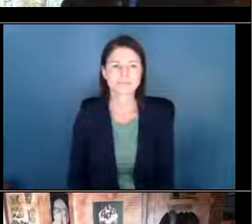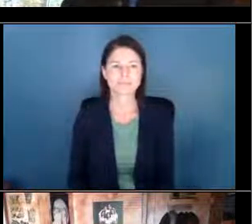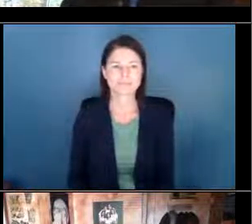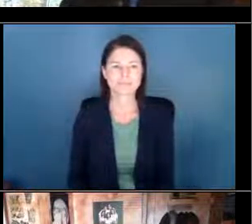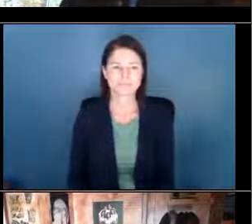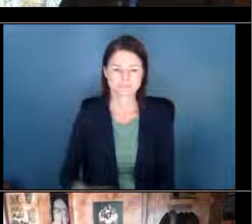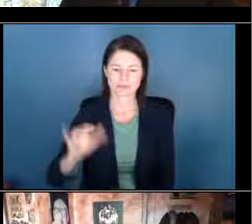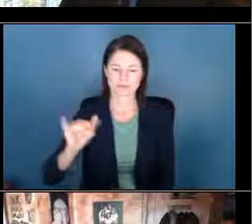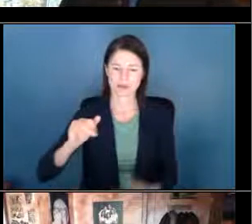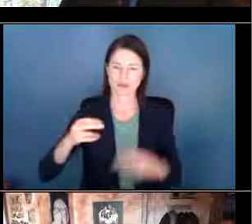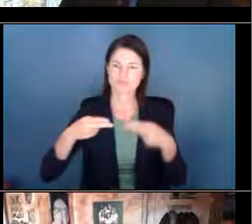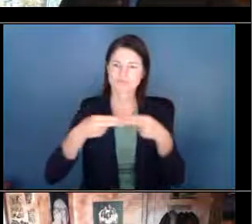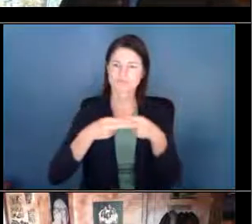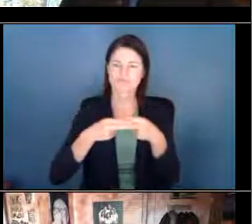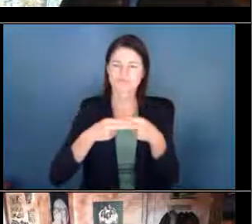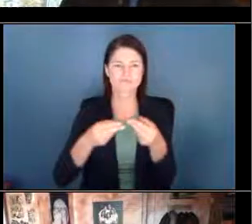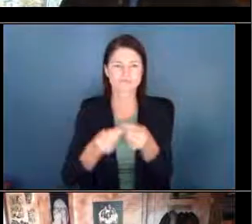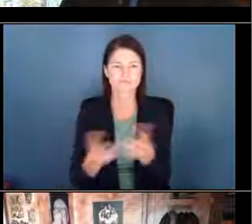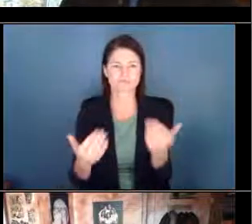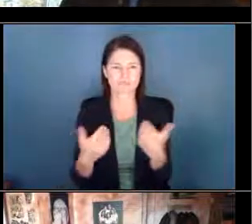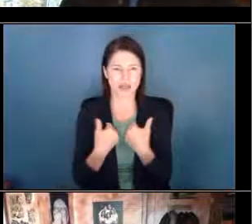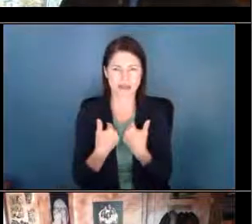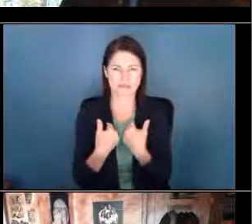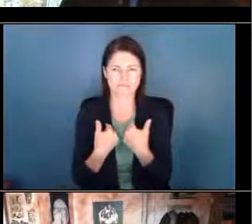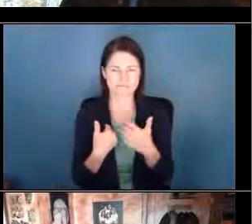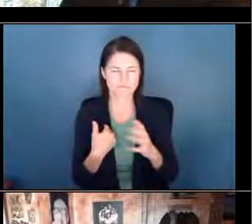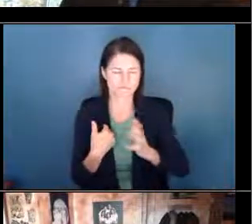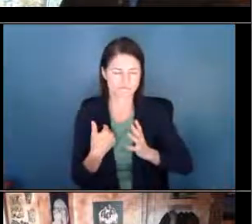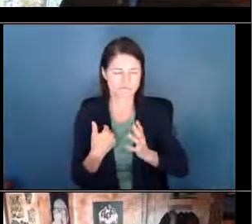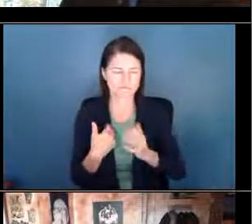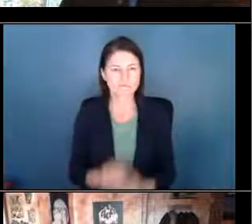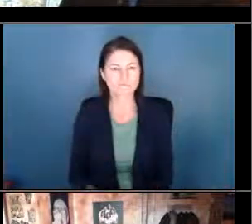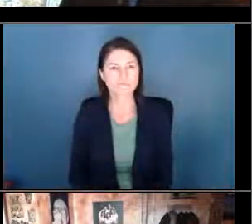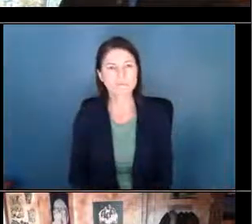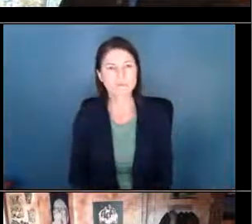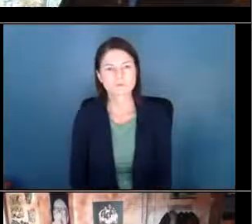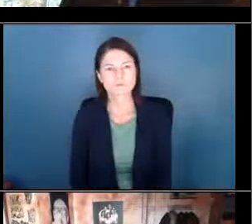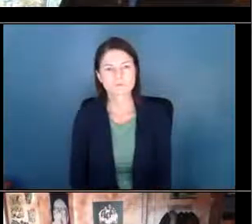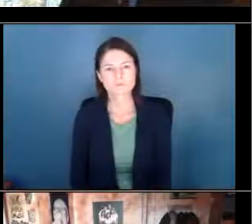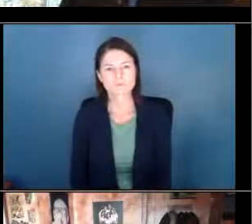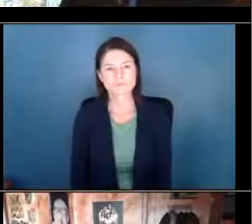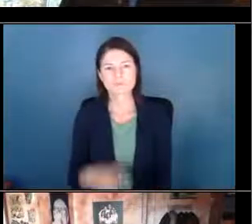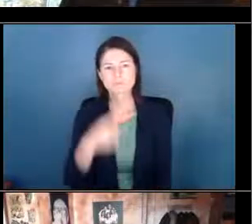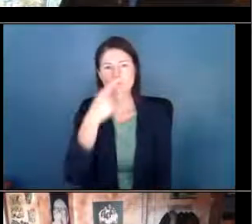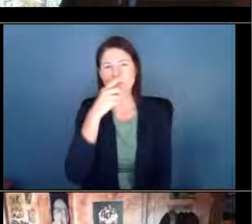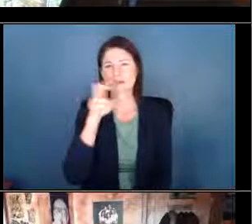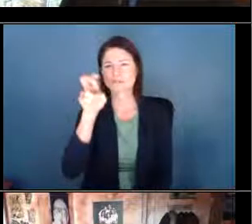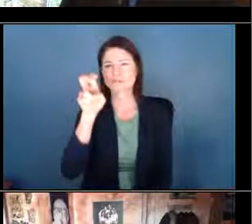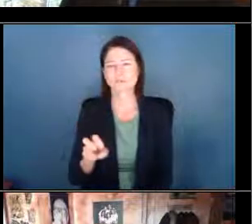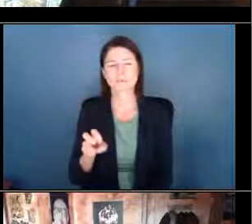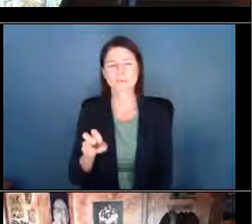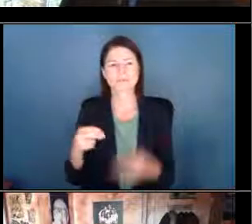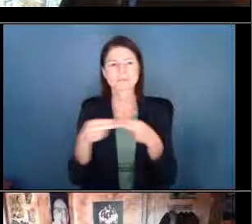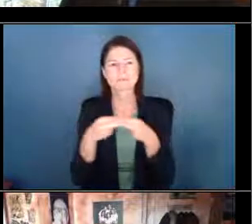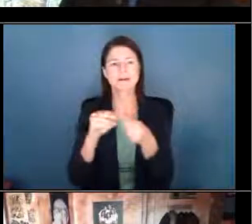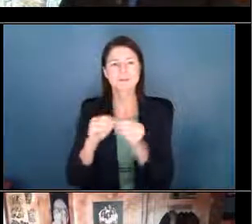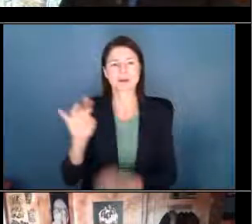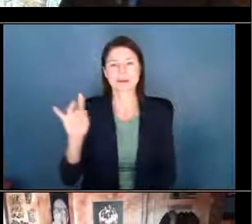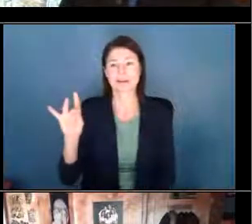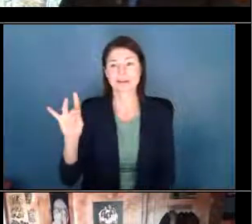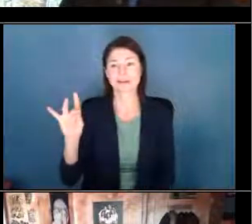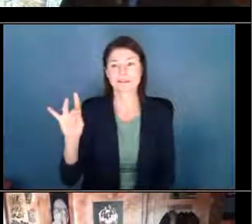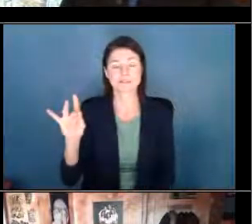make sure the commissioners have all that. Can we jump to slide 8, the suggestions for